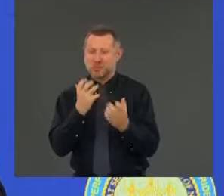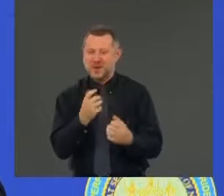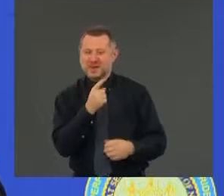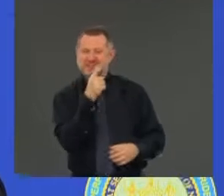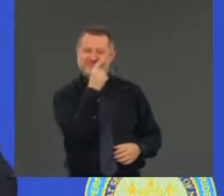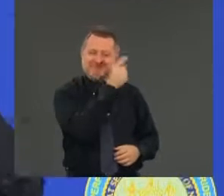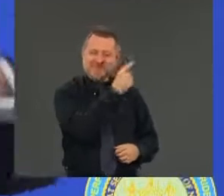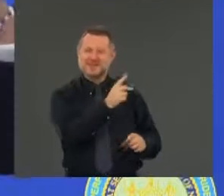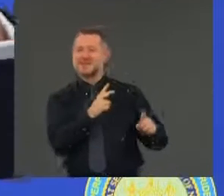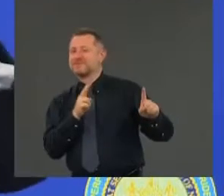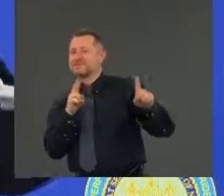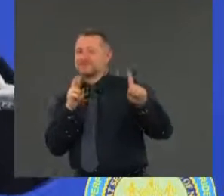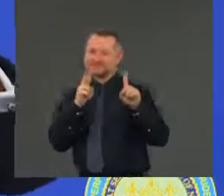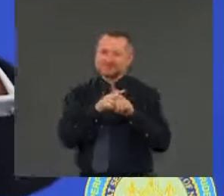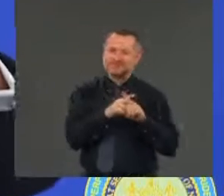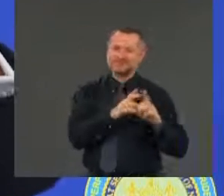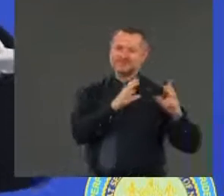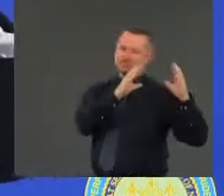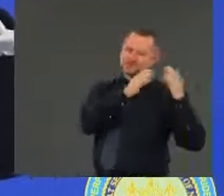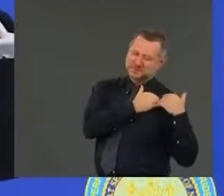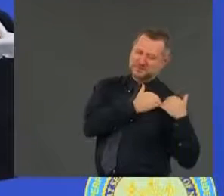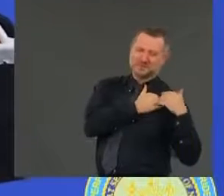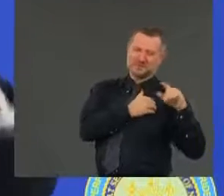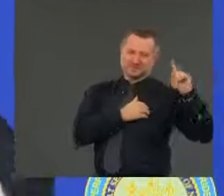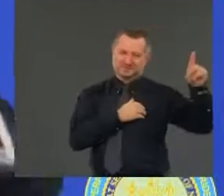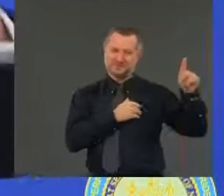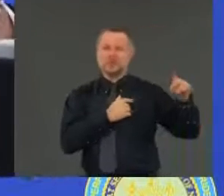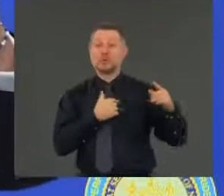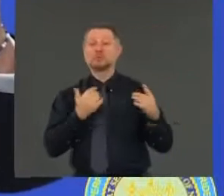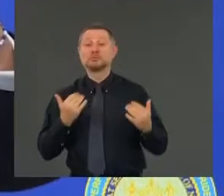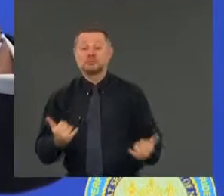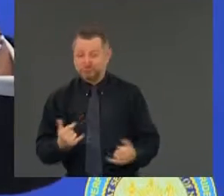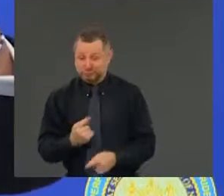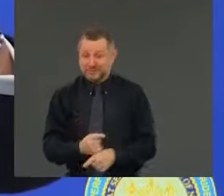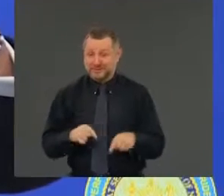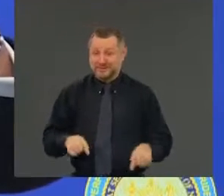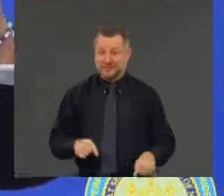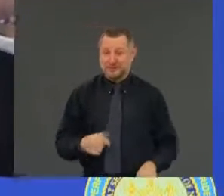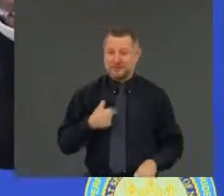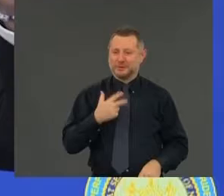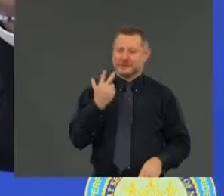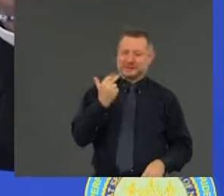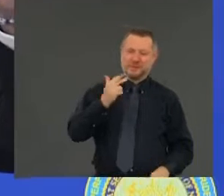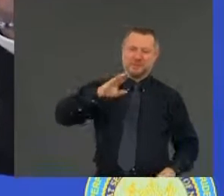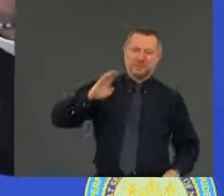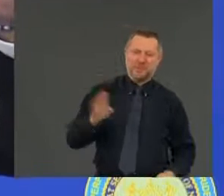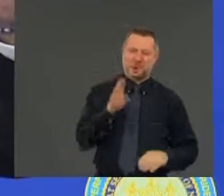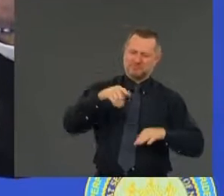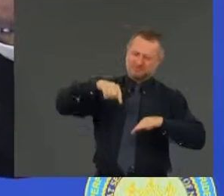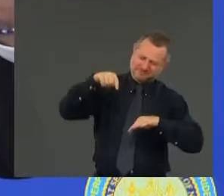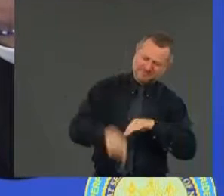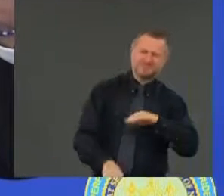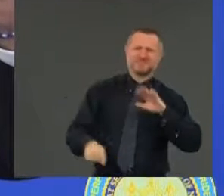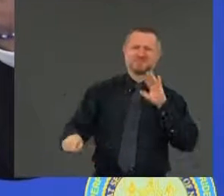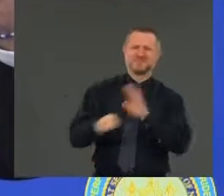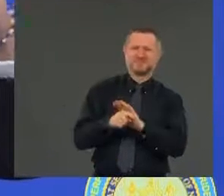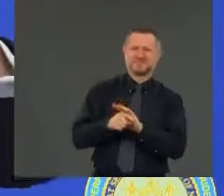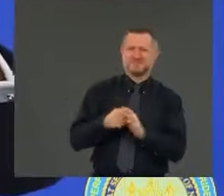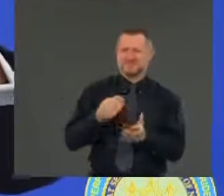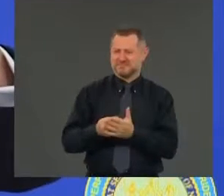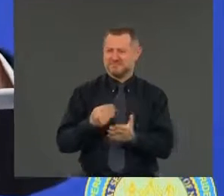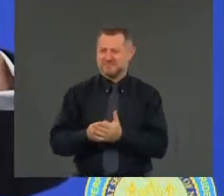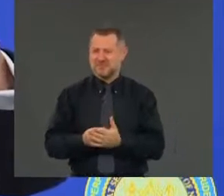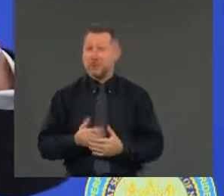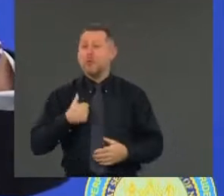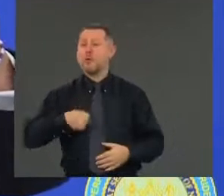responsibility. Right now, you have a $13 billion deficit. We will cut schools with